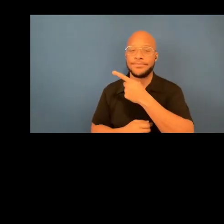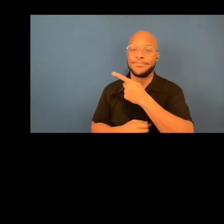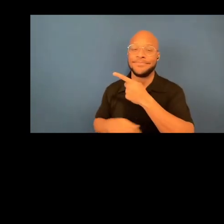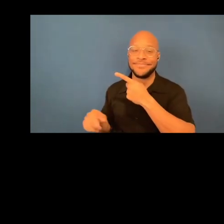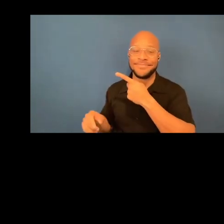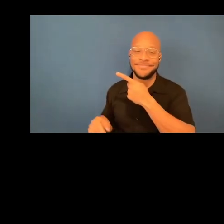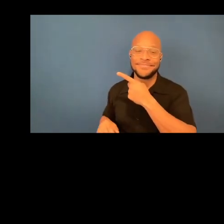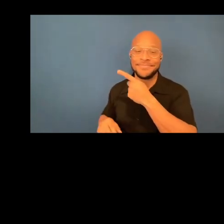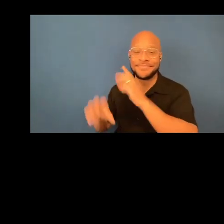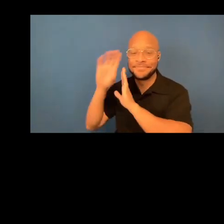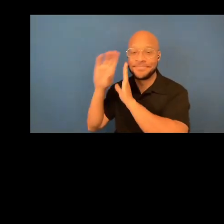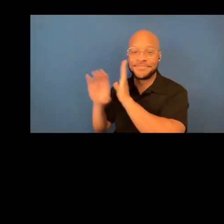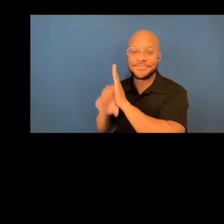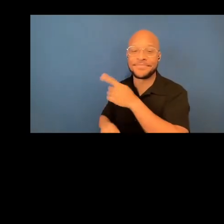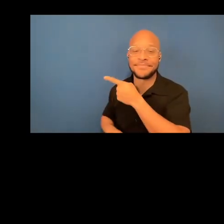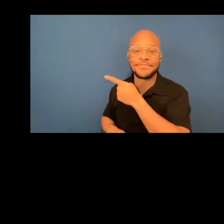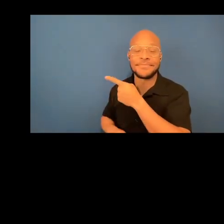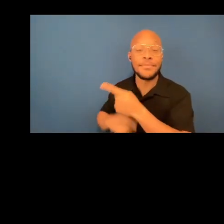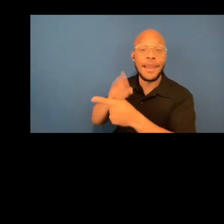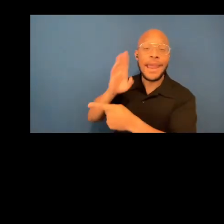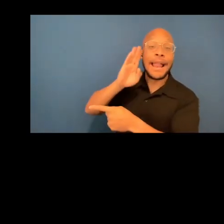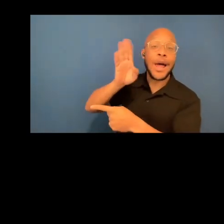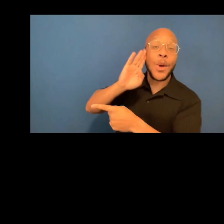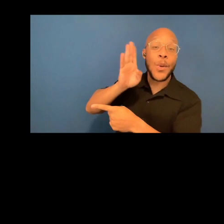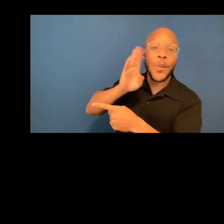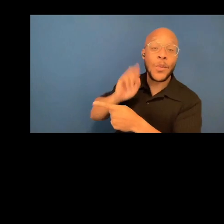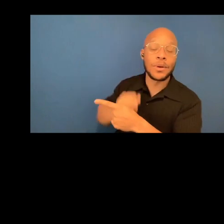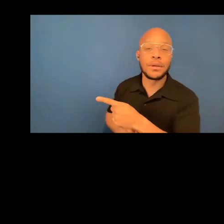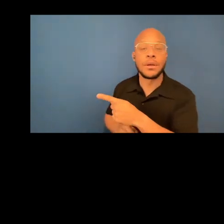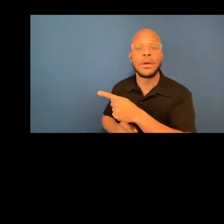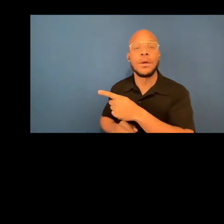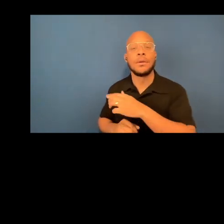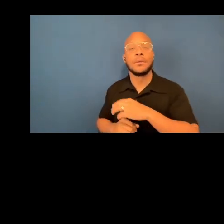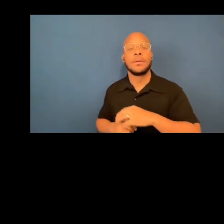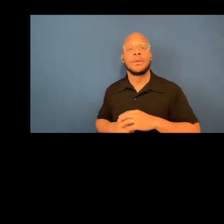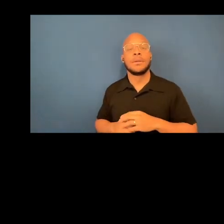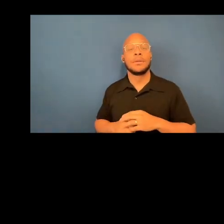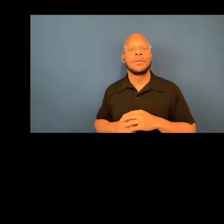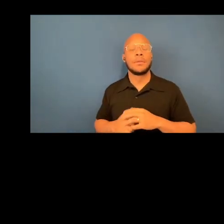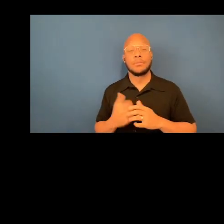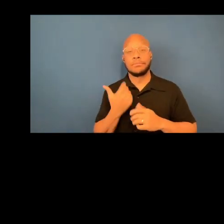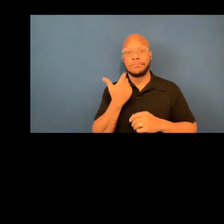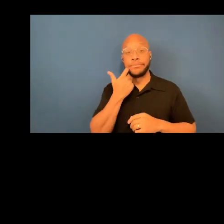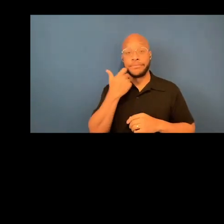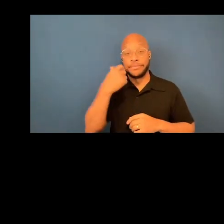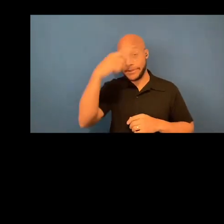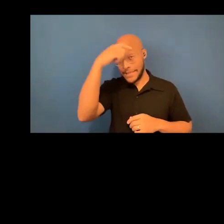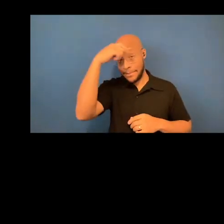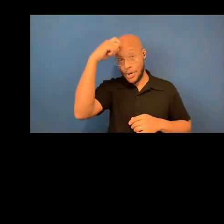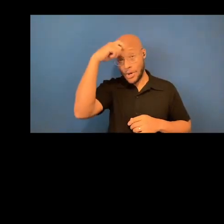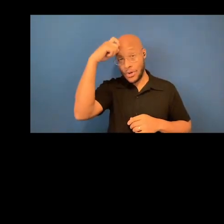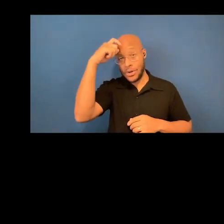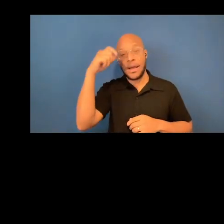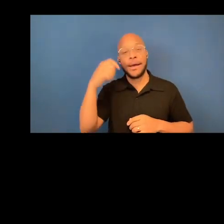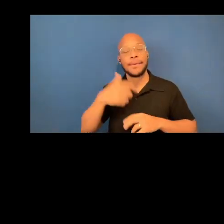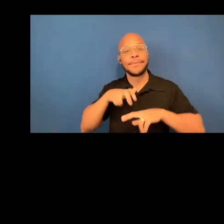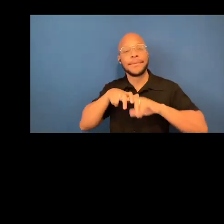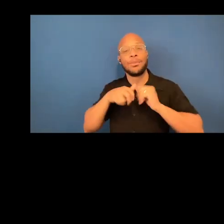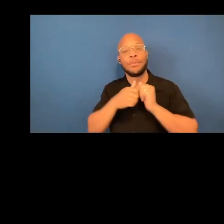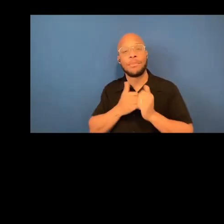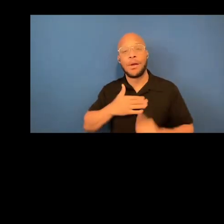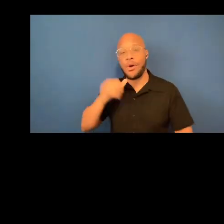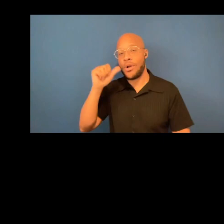I was sitting with my aunt this summer and I was telling her about all the work I'd been doing, and I was very